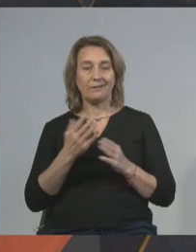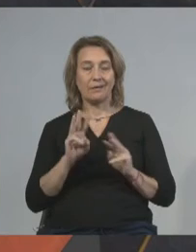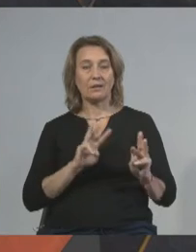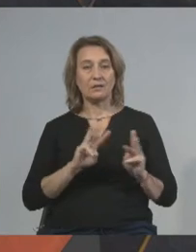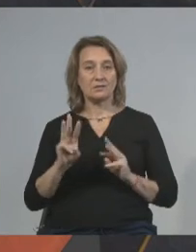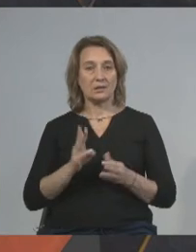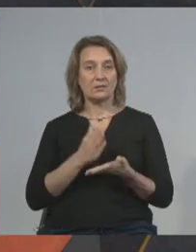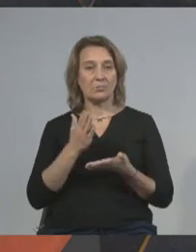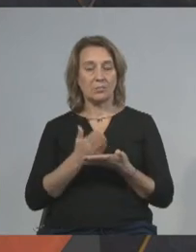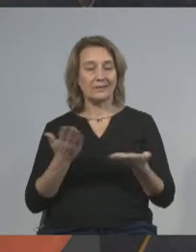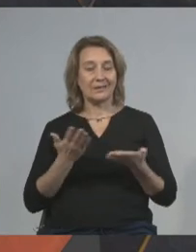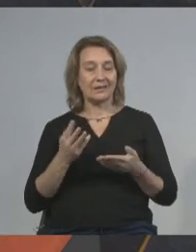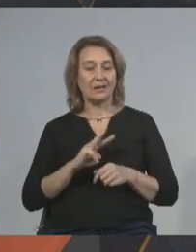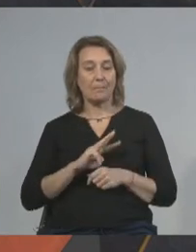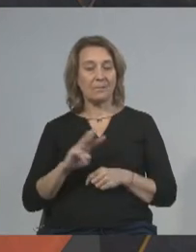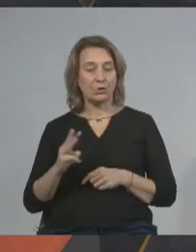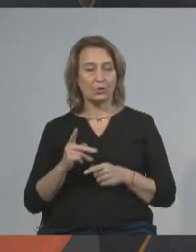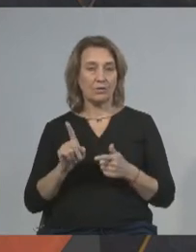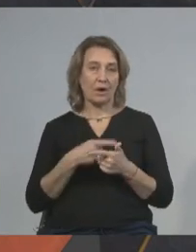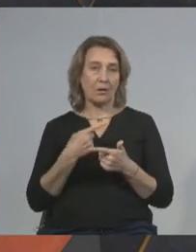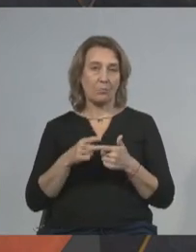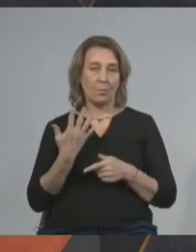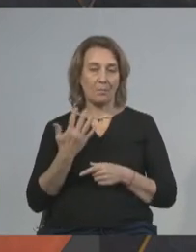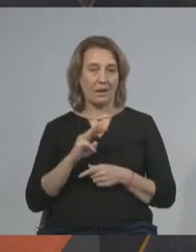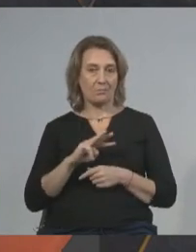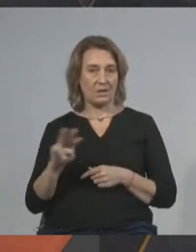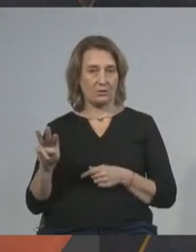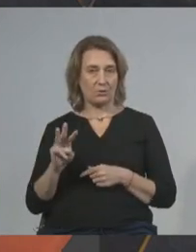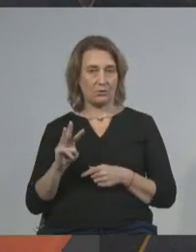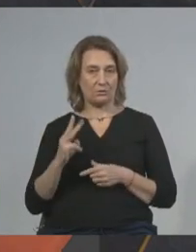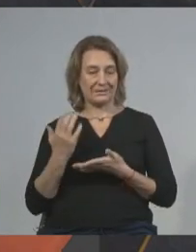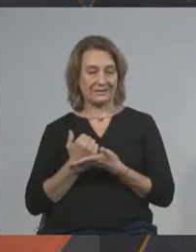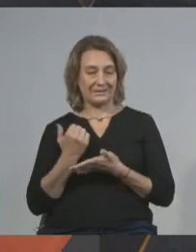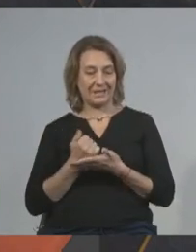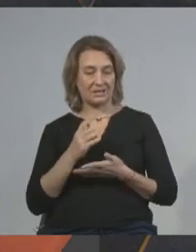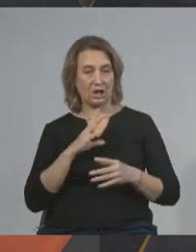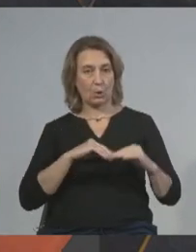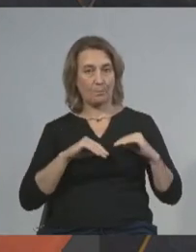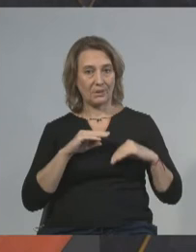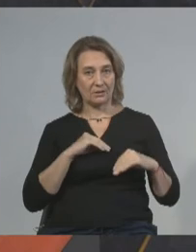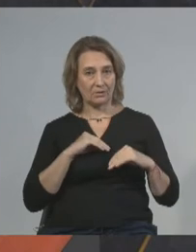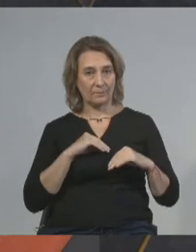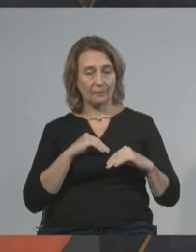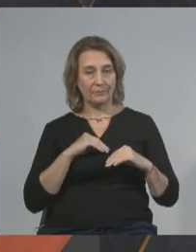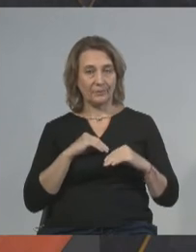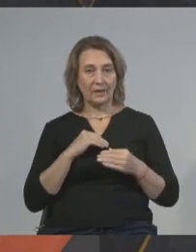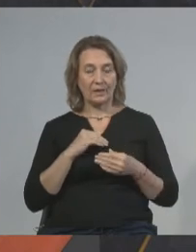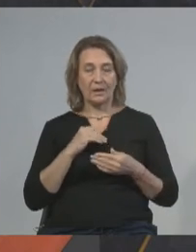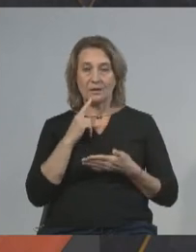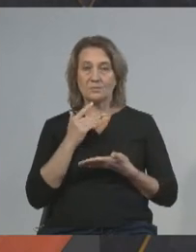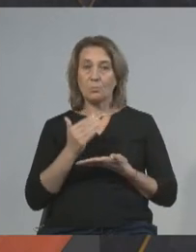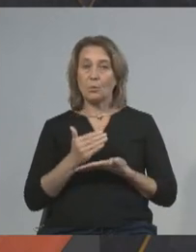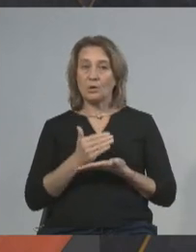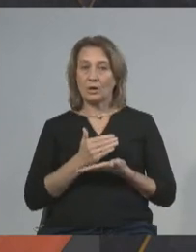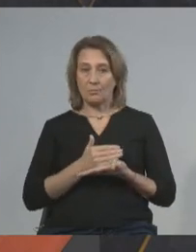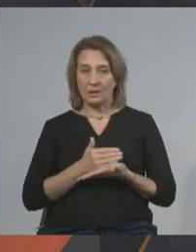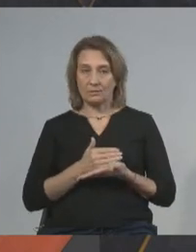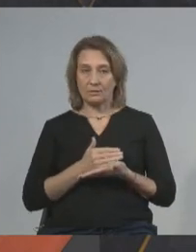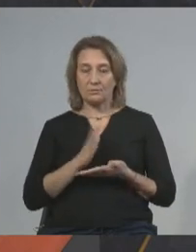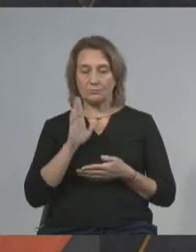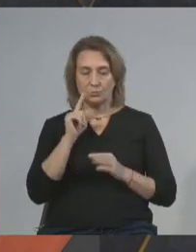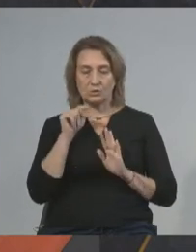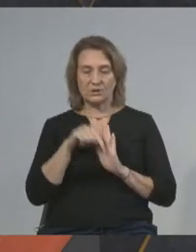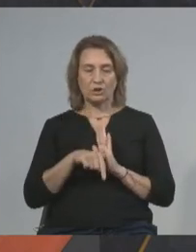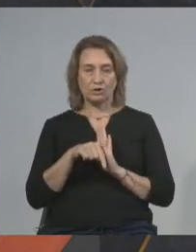if you have a website which has 1 million or 5 million sessions like that potential revenue from